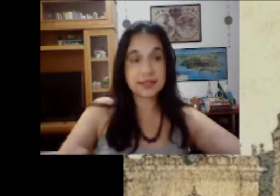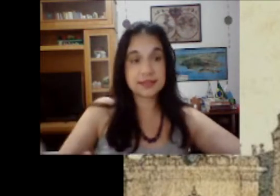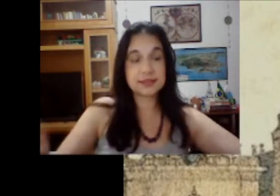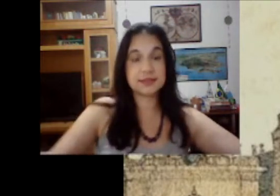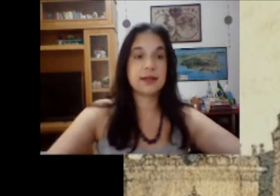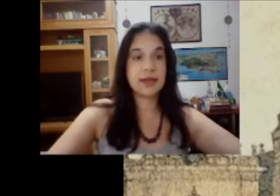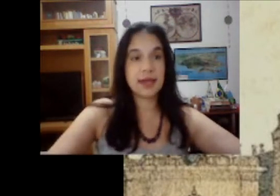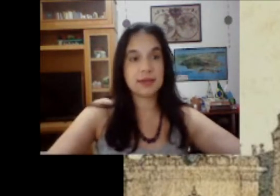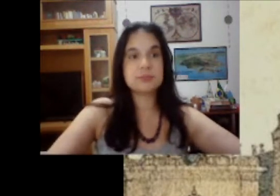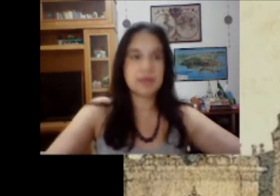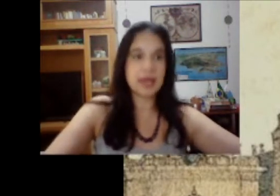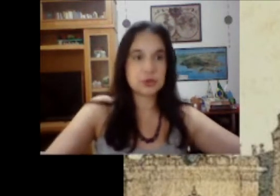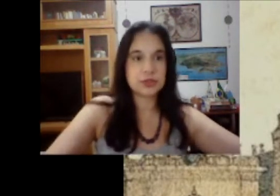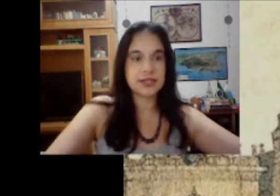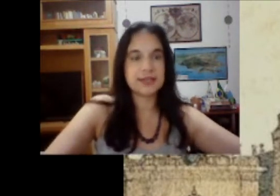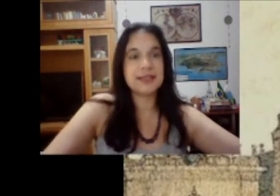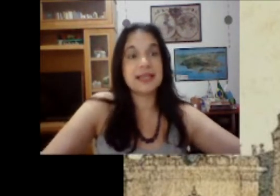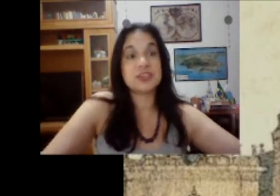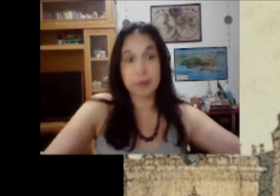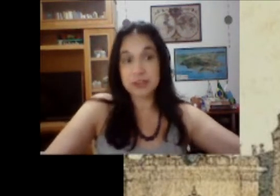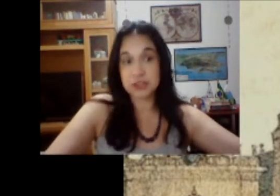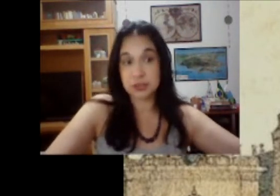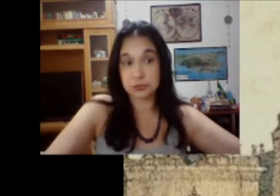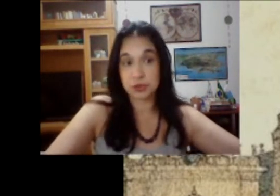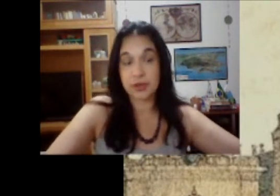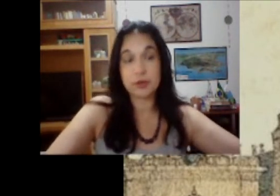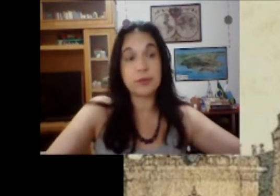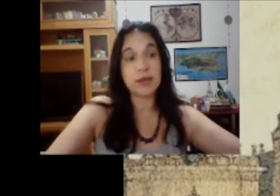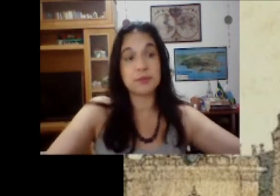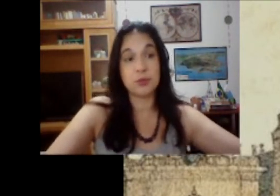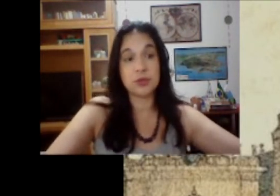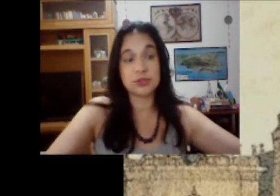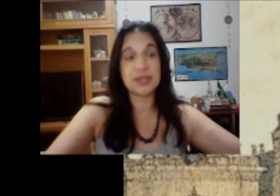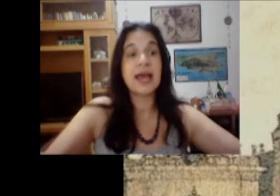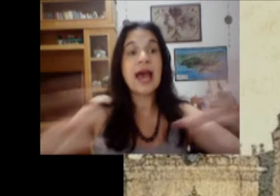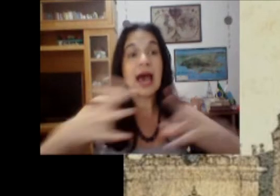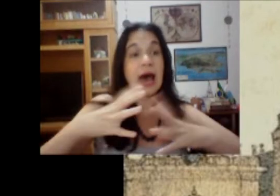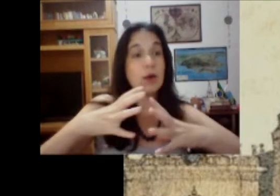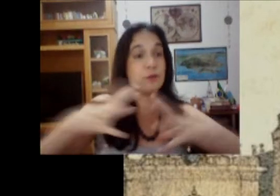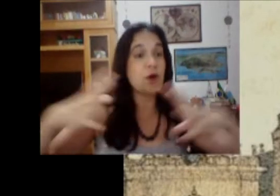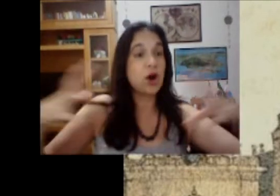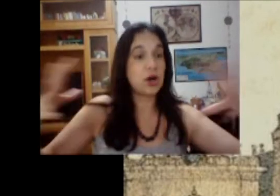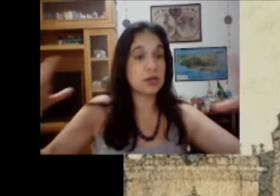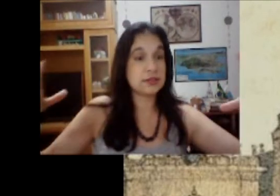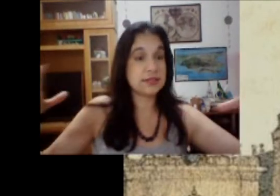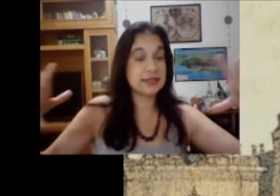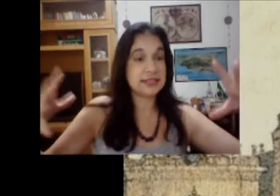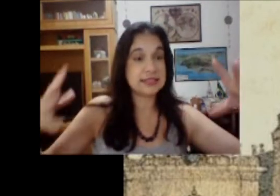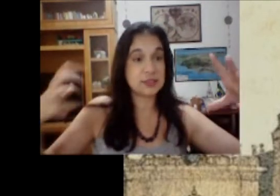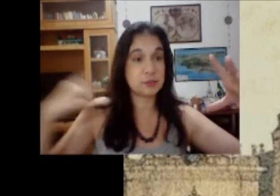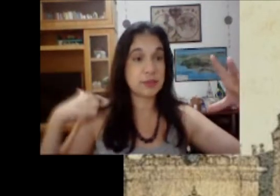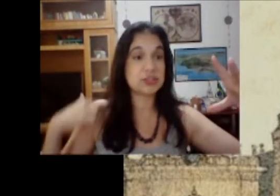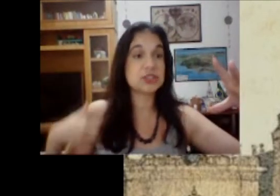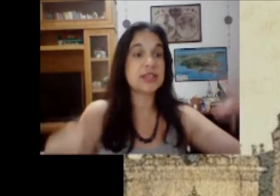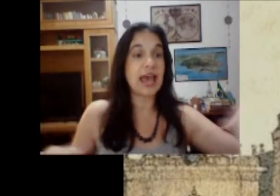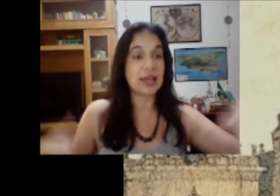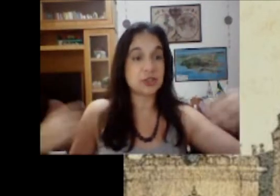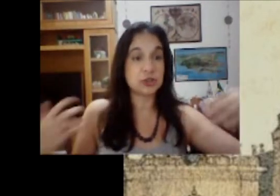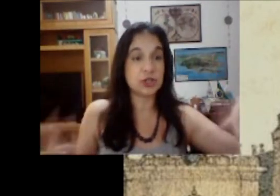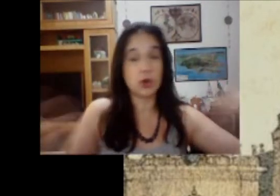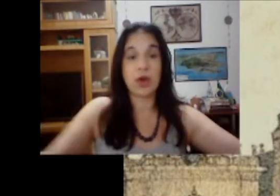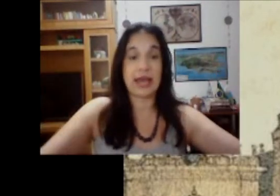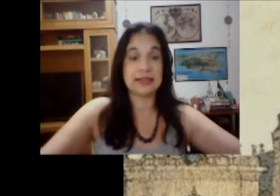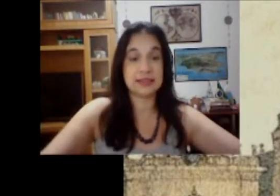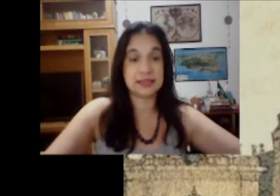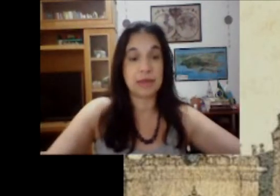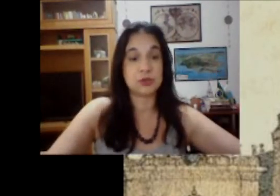with this came naturally the expansion of Rio. And you might be wondering, how far did this expansion actually